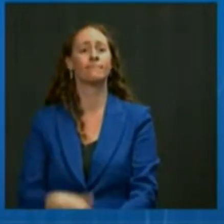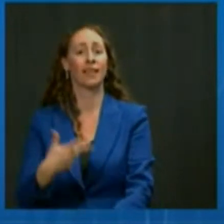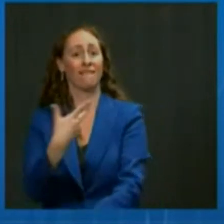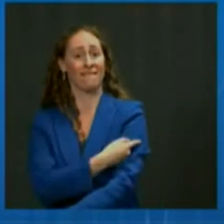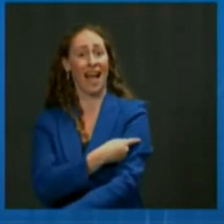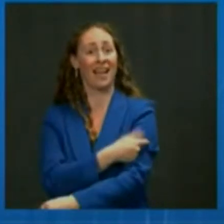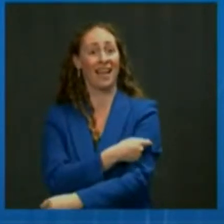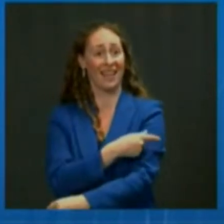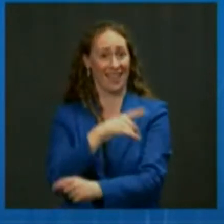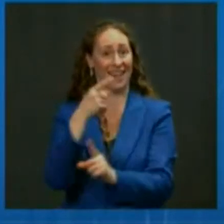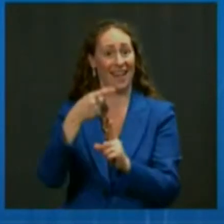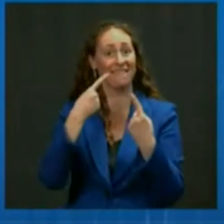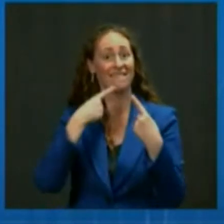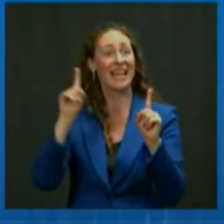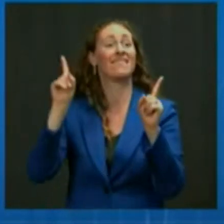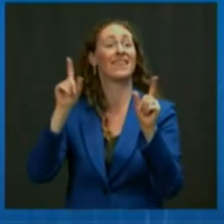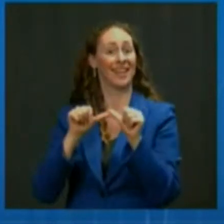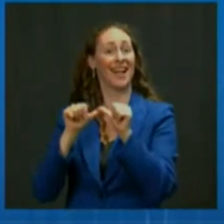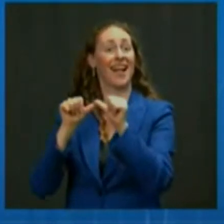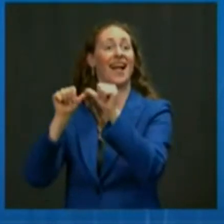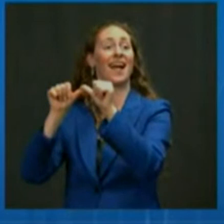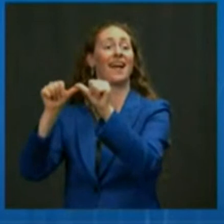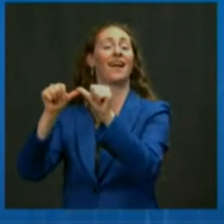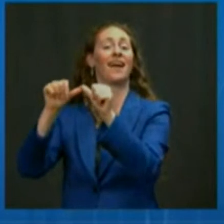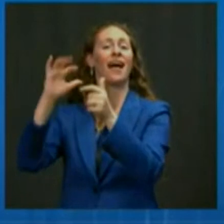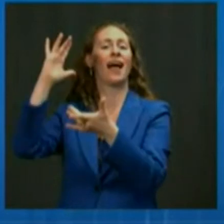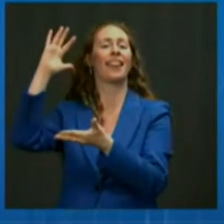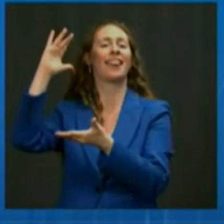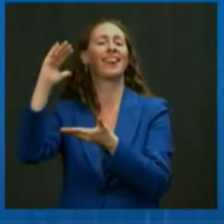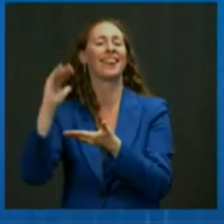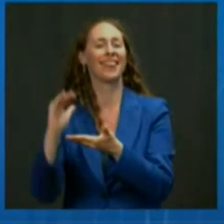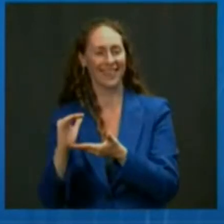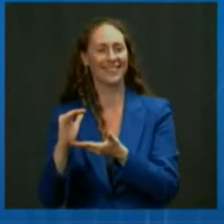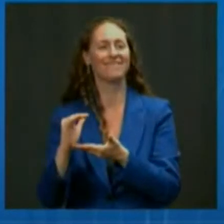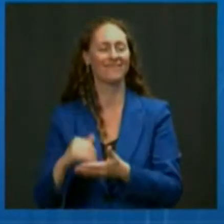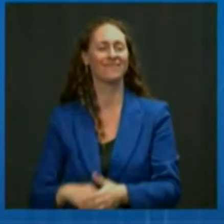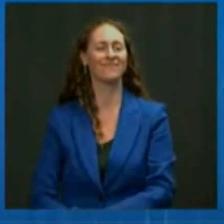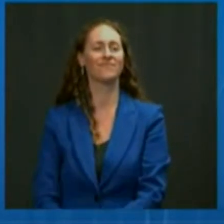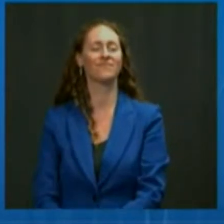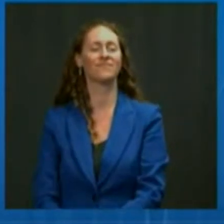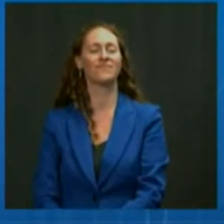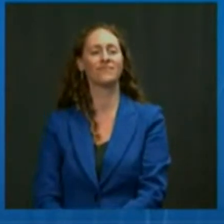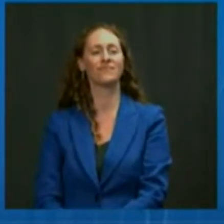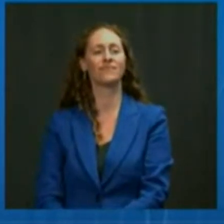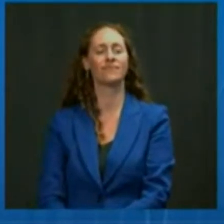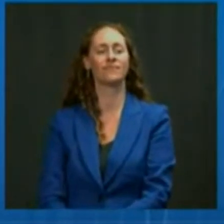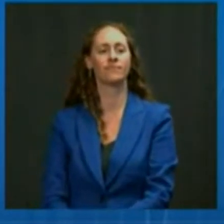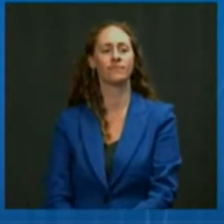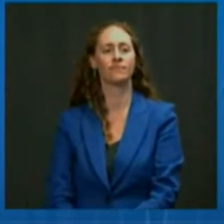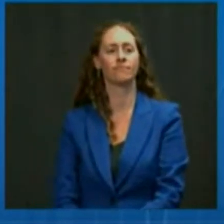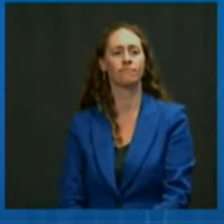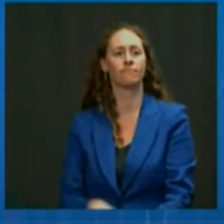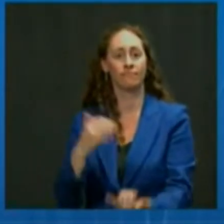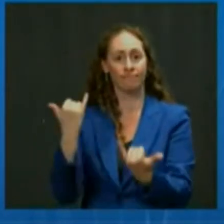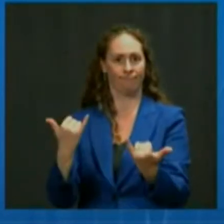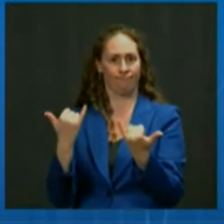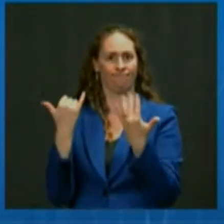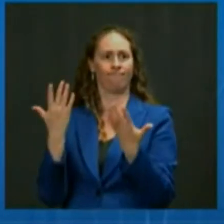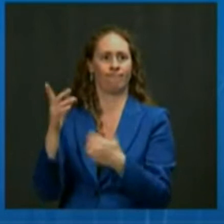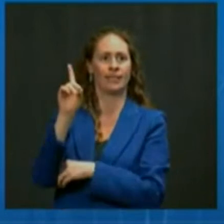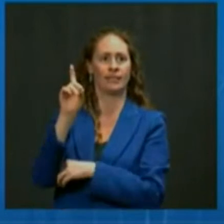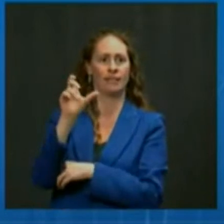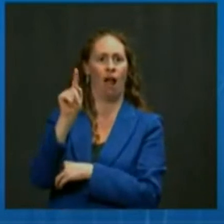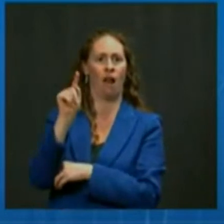infection among those who are most vulnerable, including during months where Delta was the predominant circulating variant.